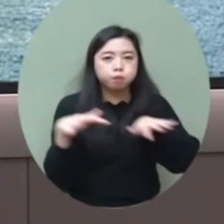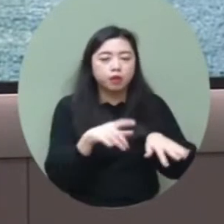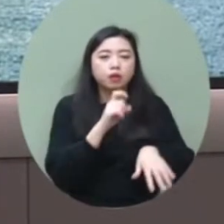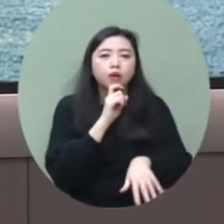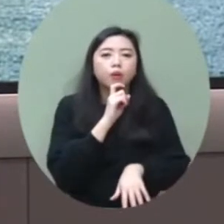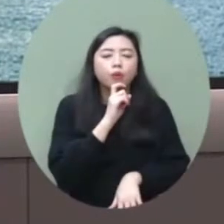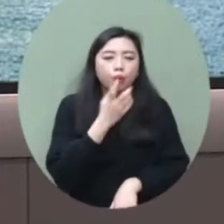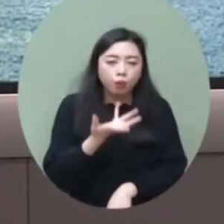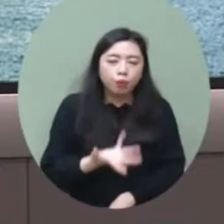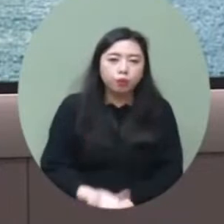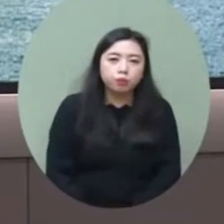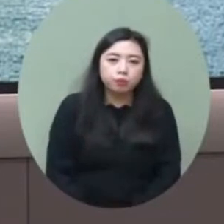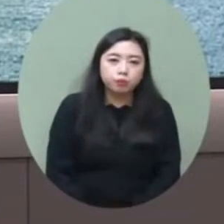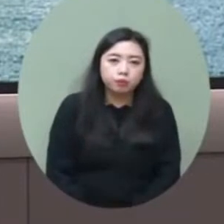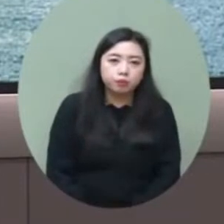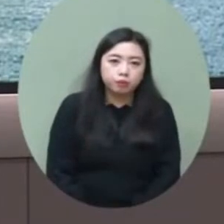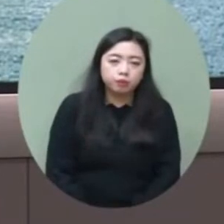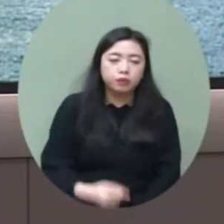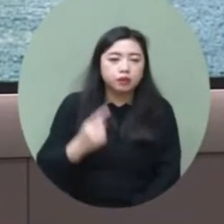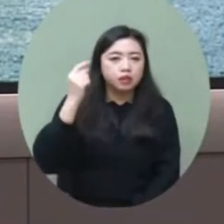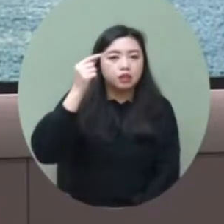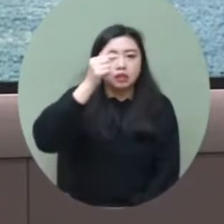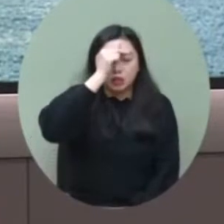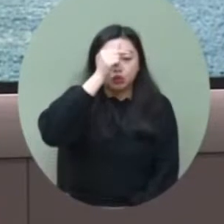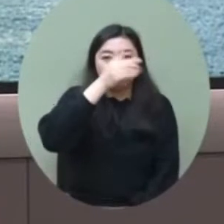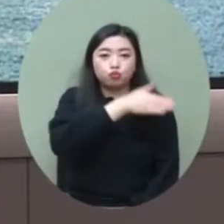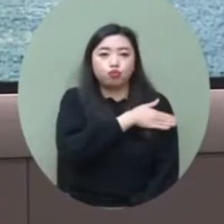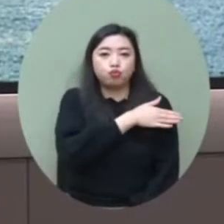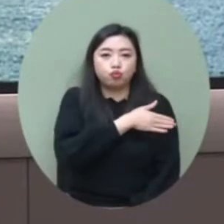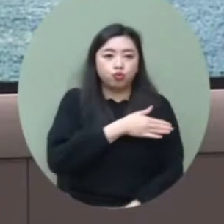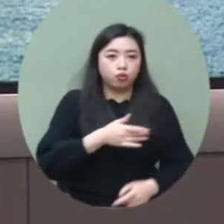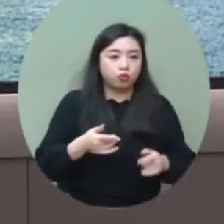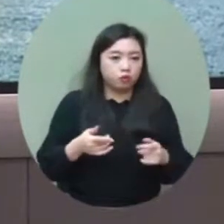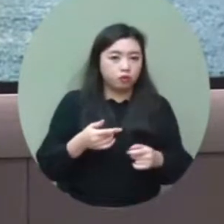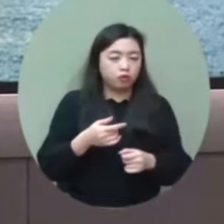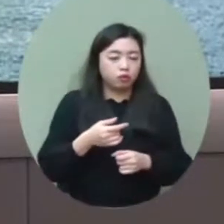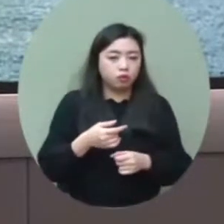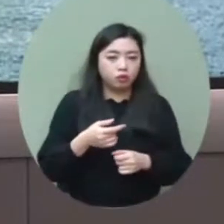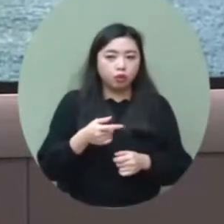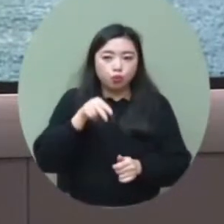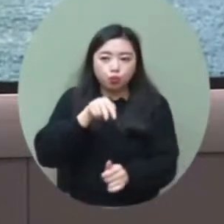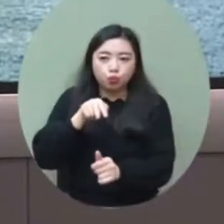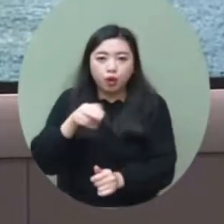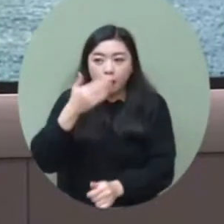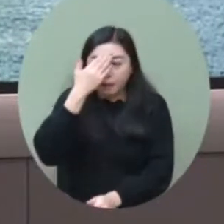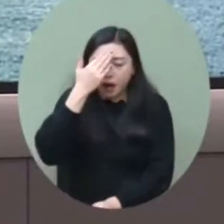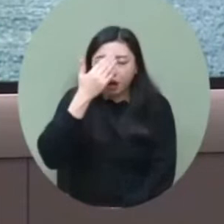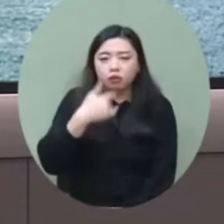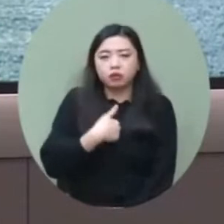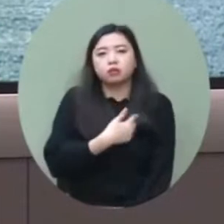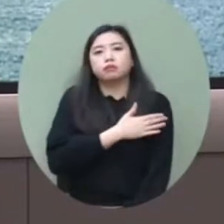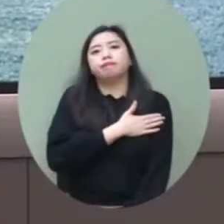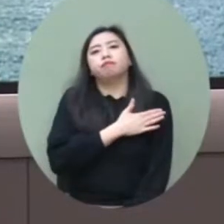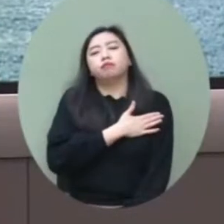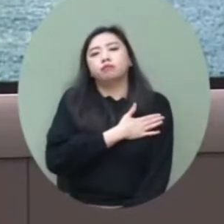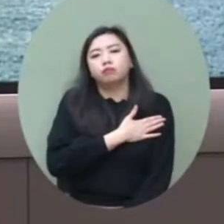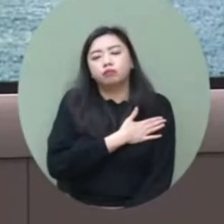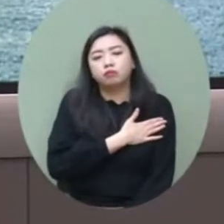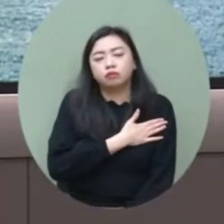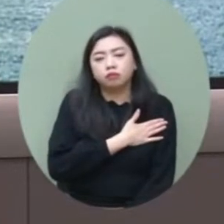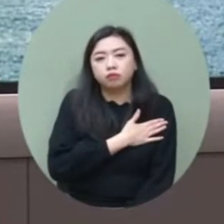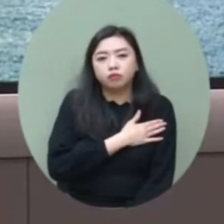Many colleagues were deployed to these facilities. As a healthcare professional, it is